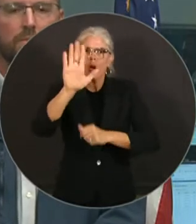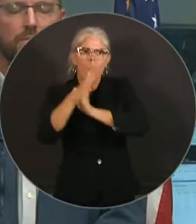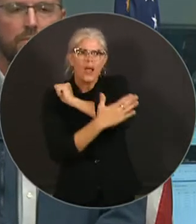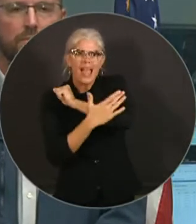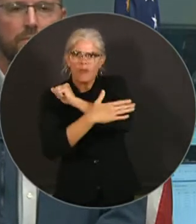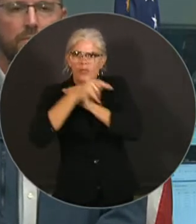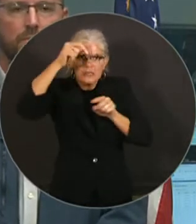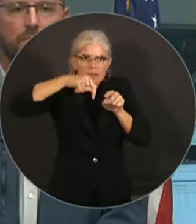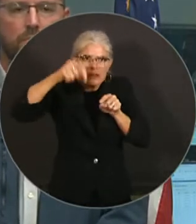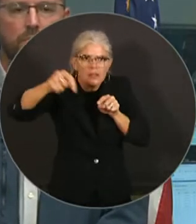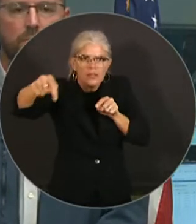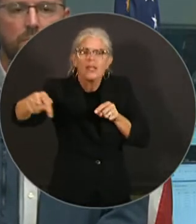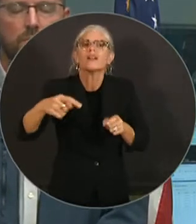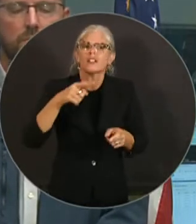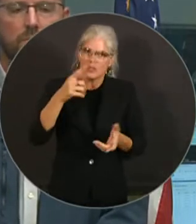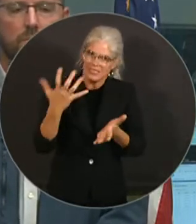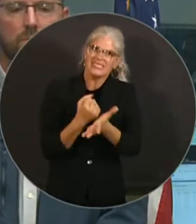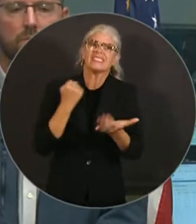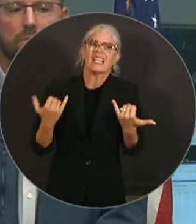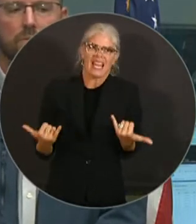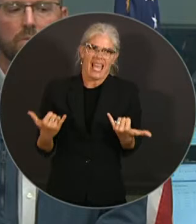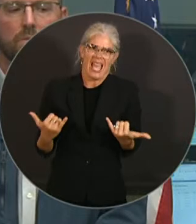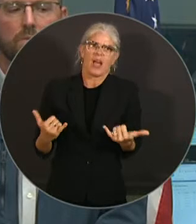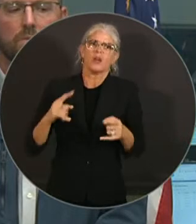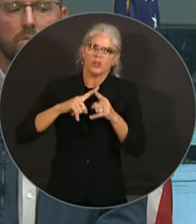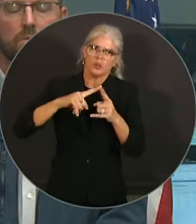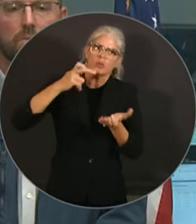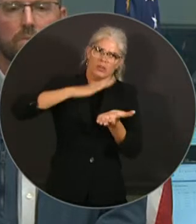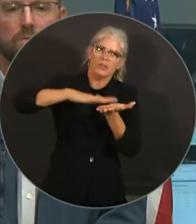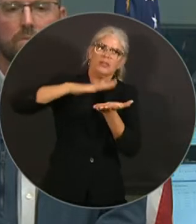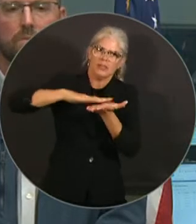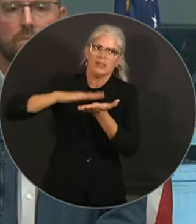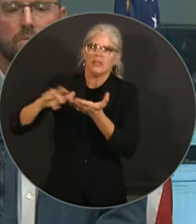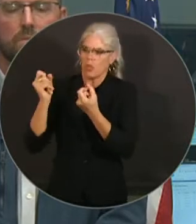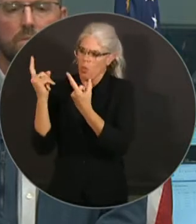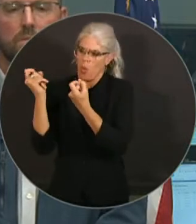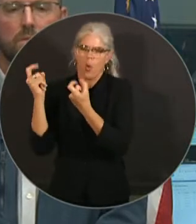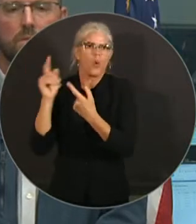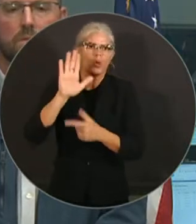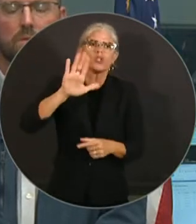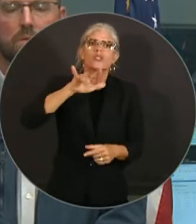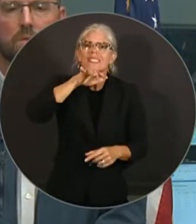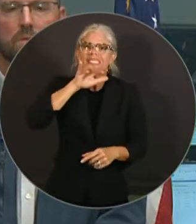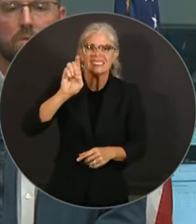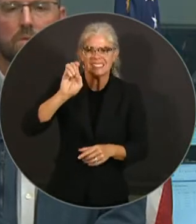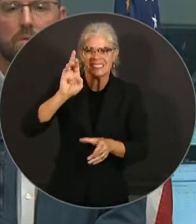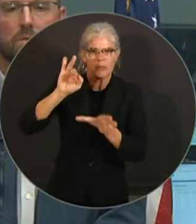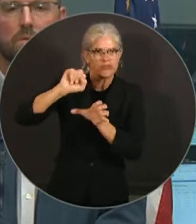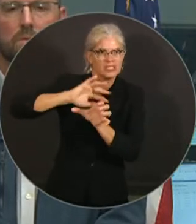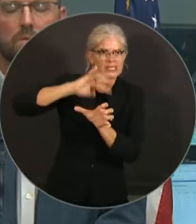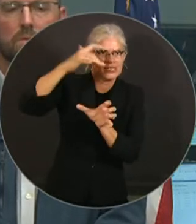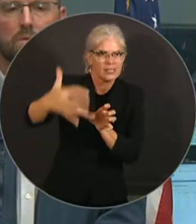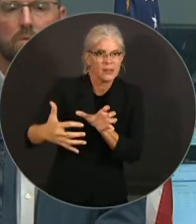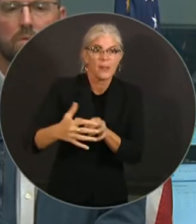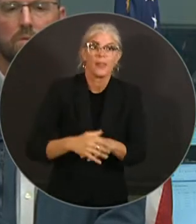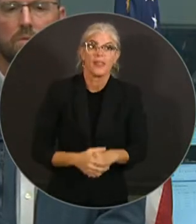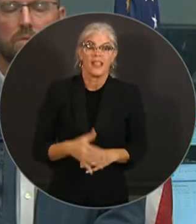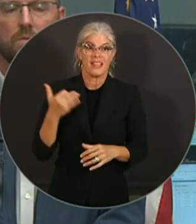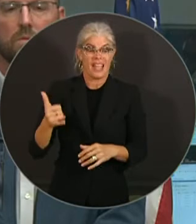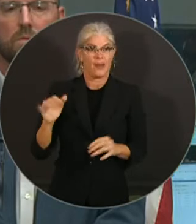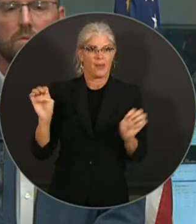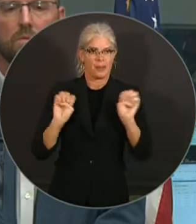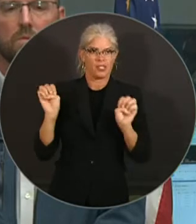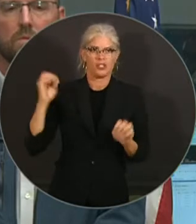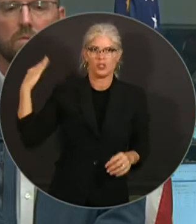that you have the opportunity to unload any debris that needs to be moved. Emergency shoulder use. This is not a